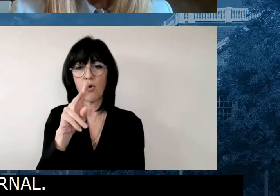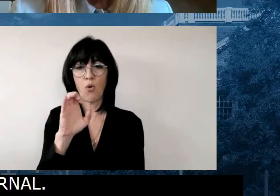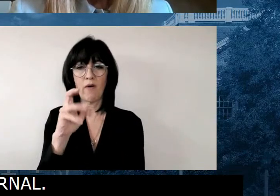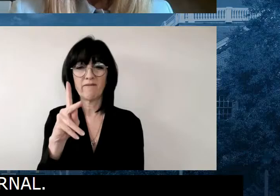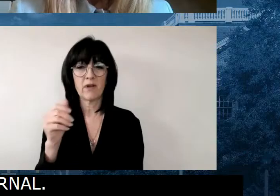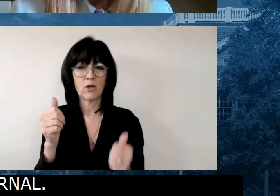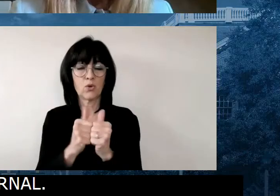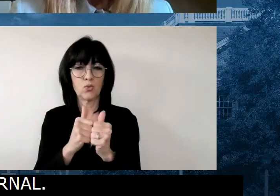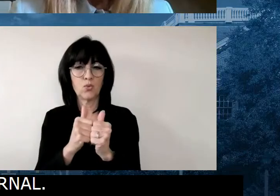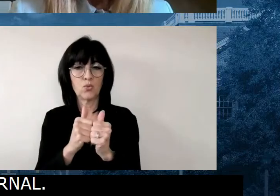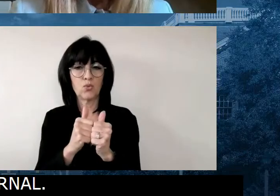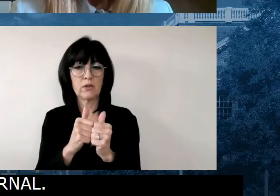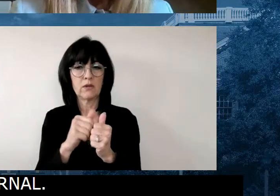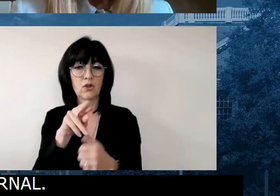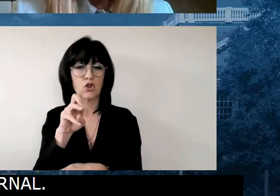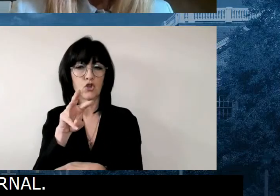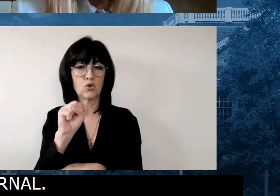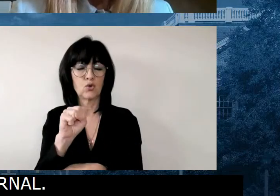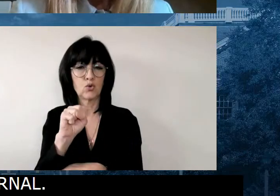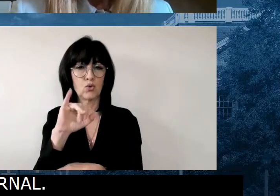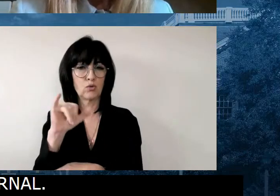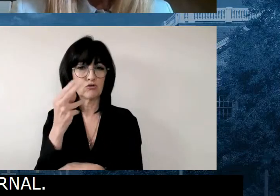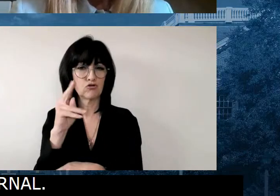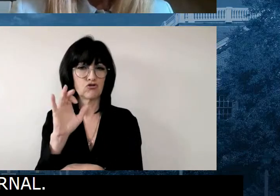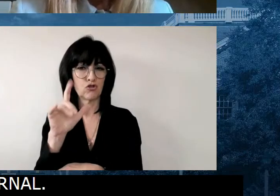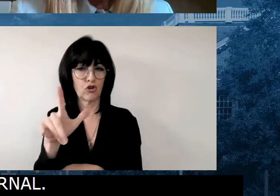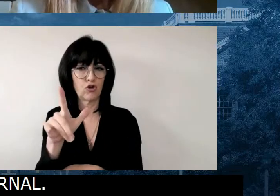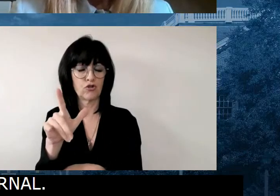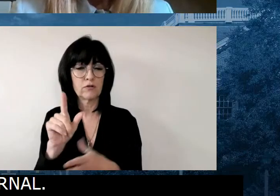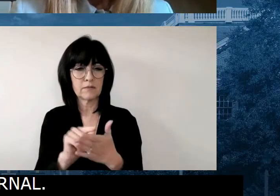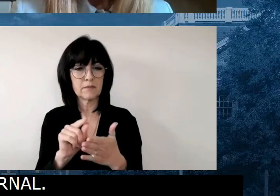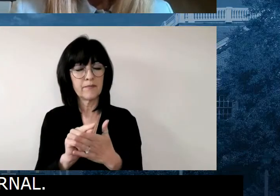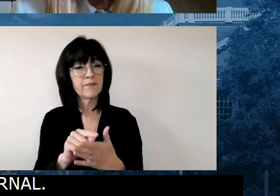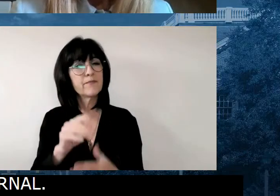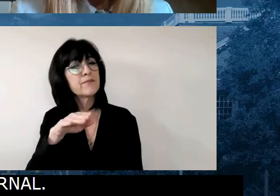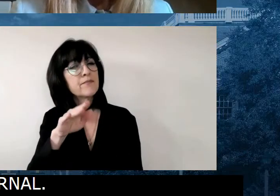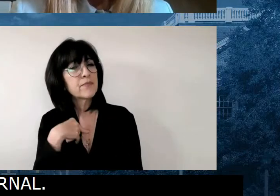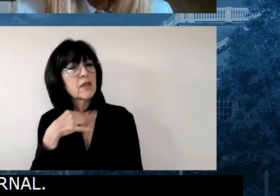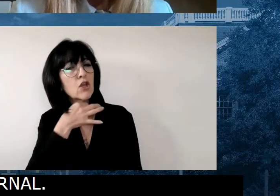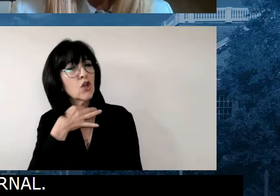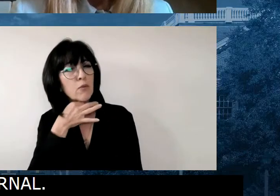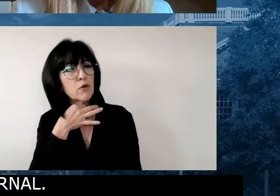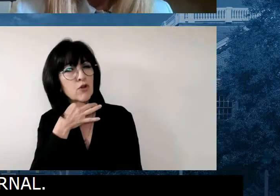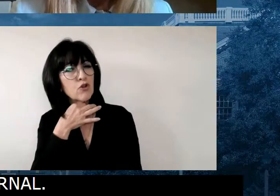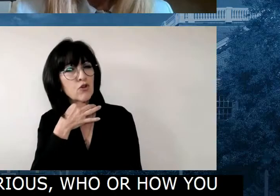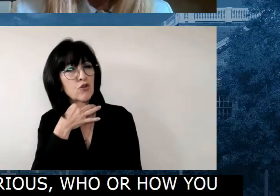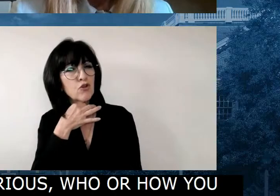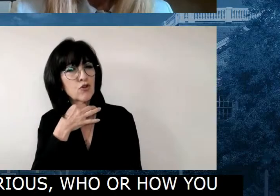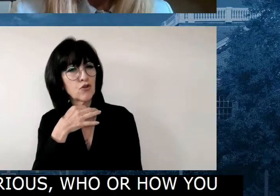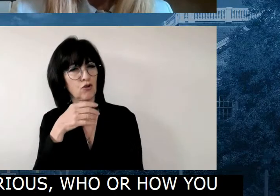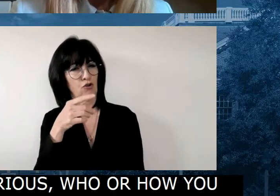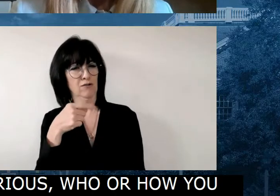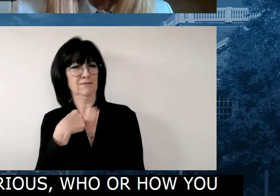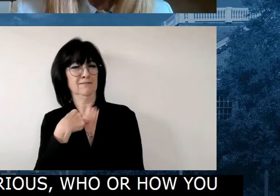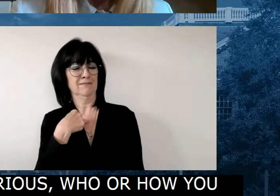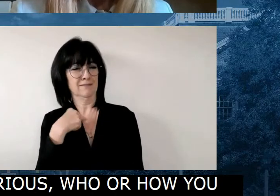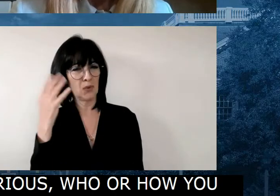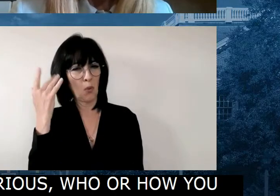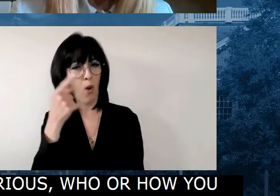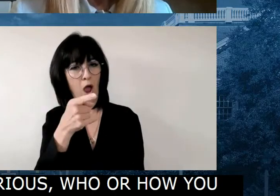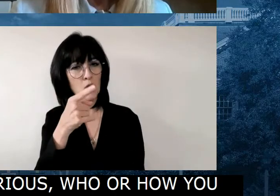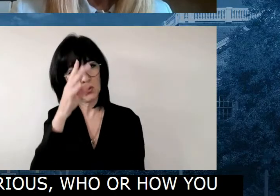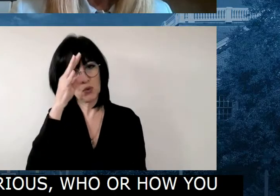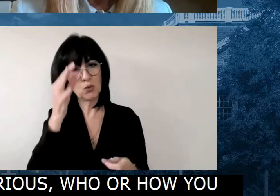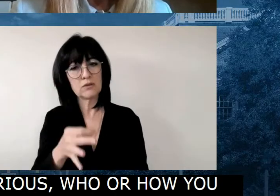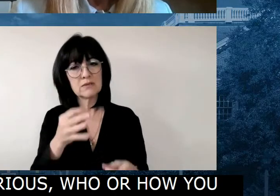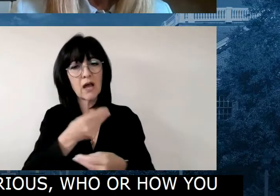Good afternoon. I'm curious who or how you thought of the idea to give away the low-digit license plates, and